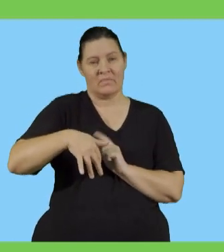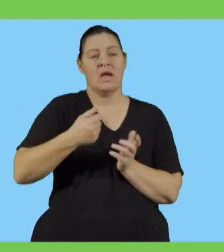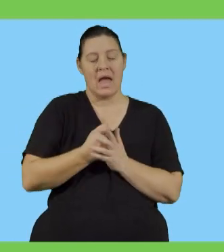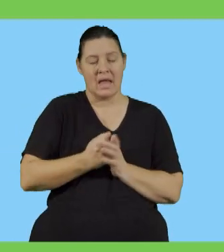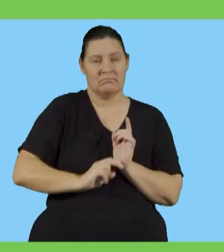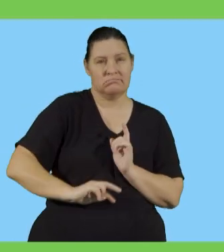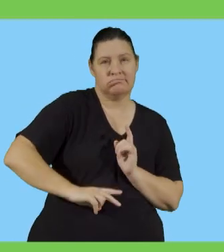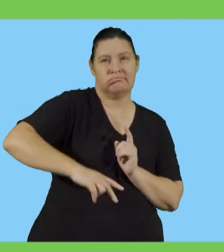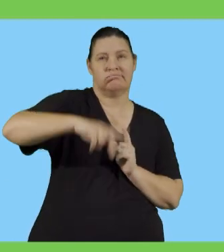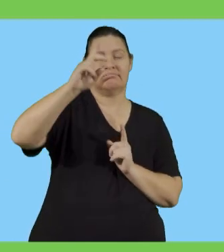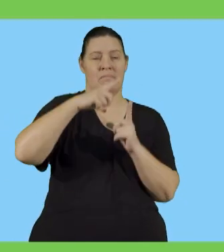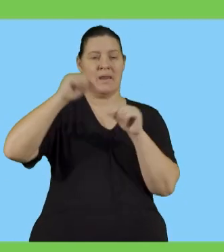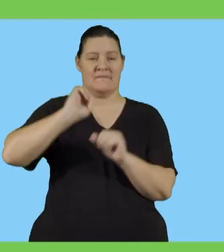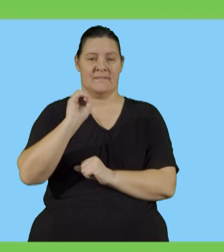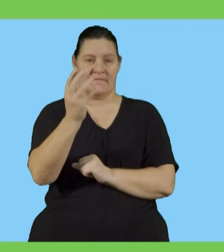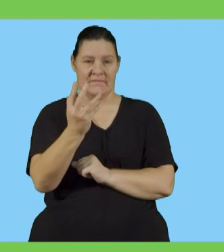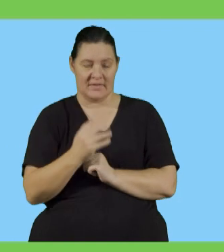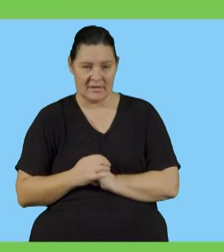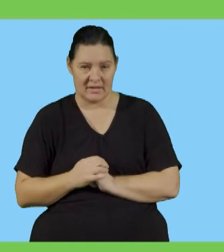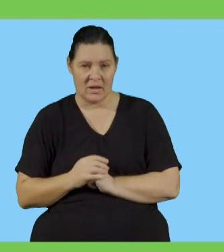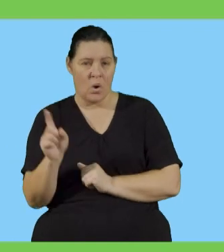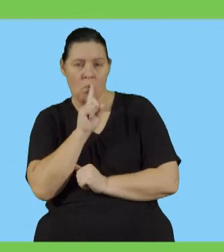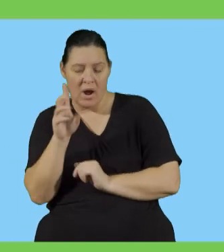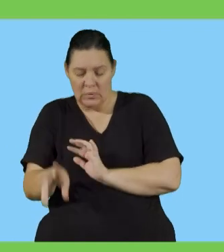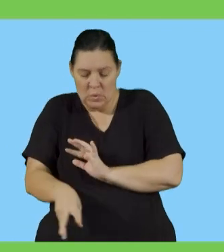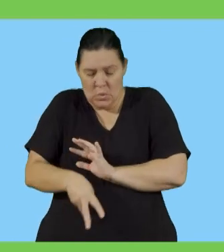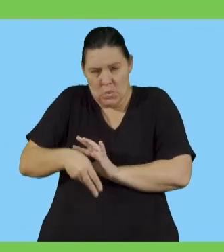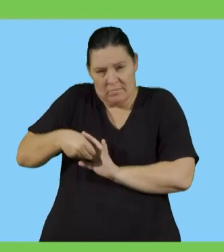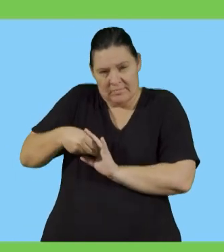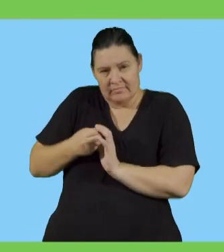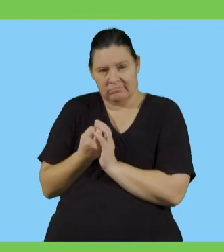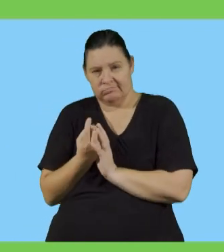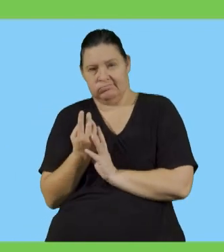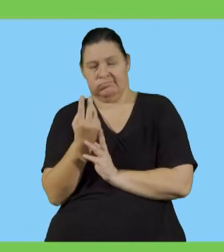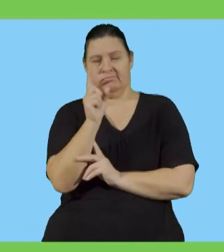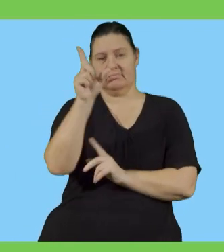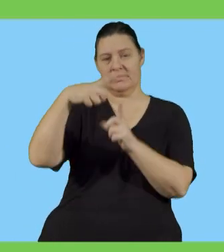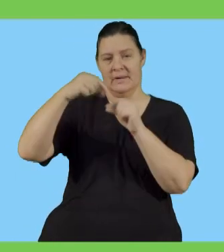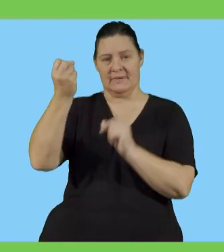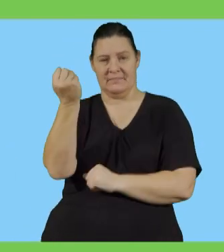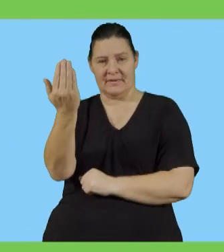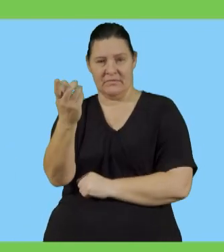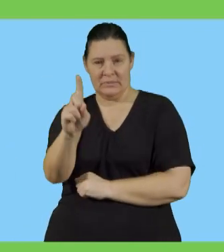and transported to the leaves. What is it that is absorbed by the roots and transported to the leaves?